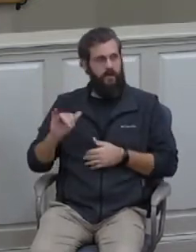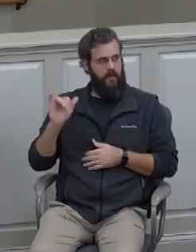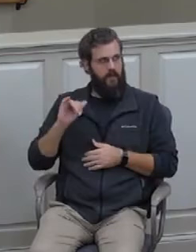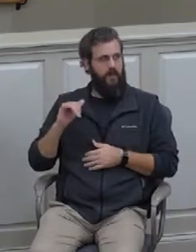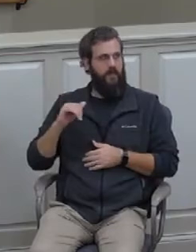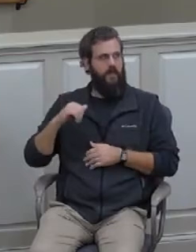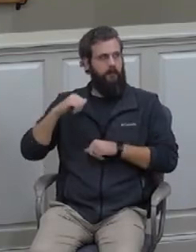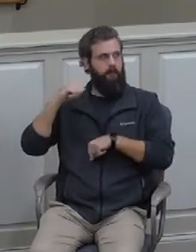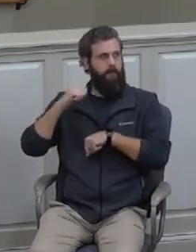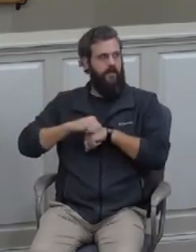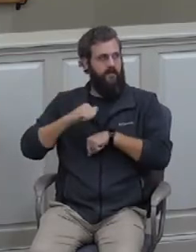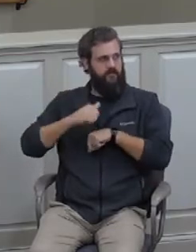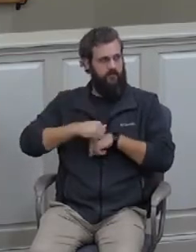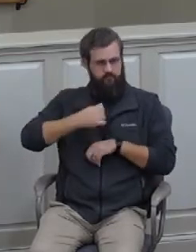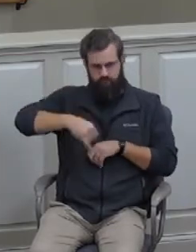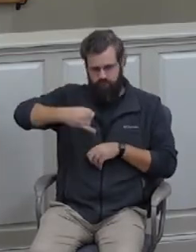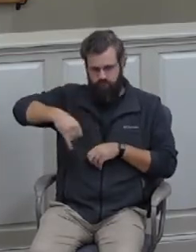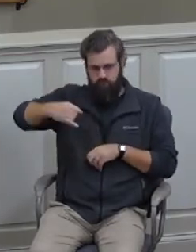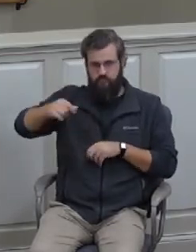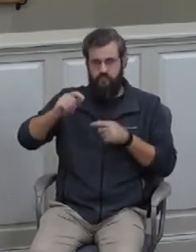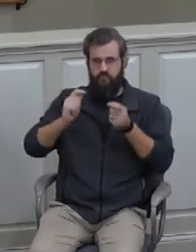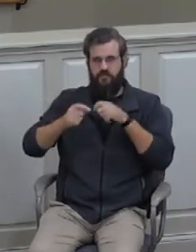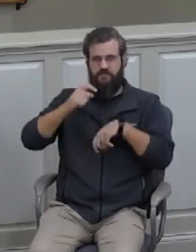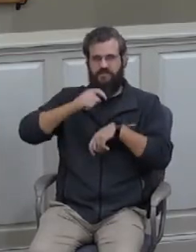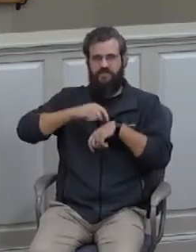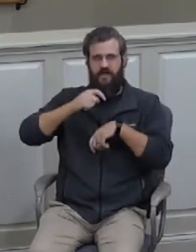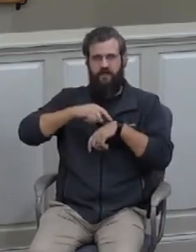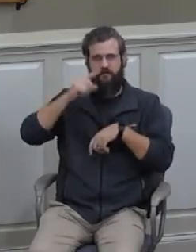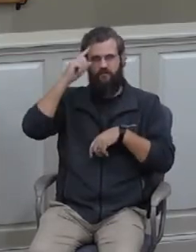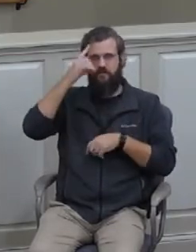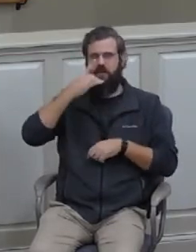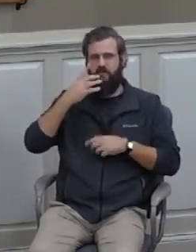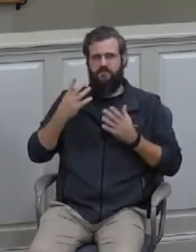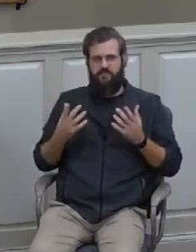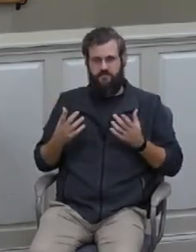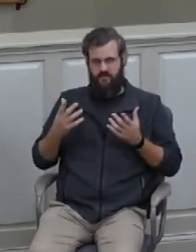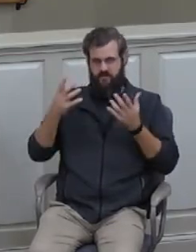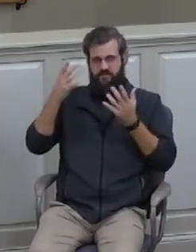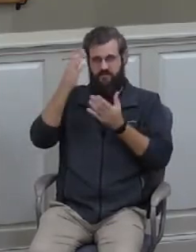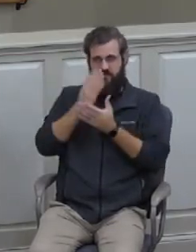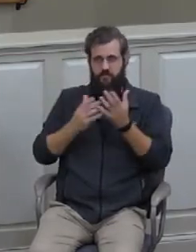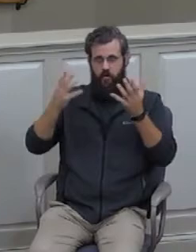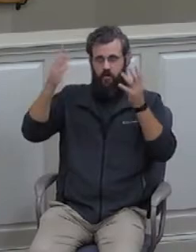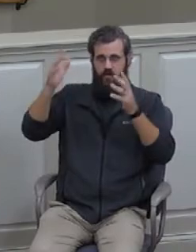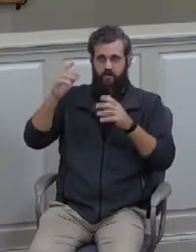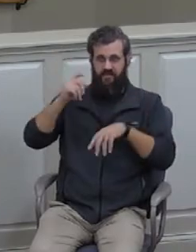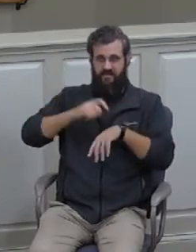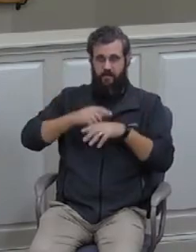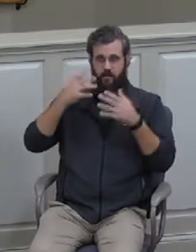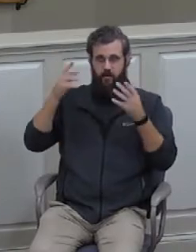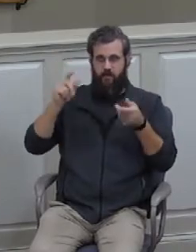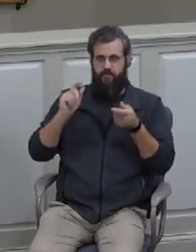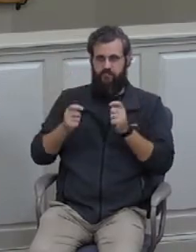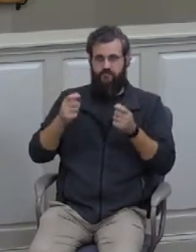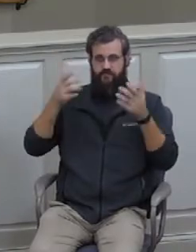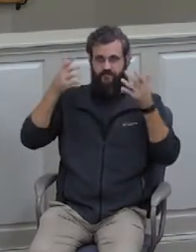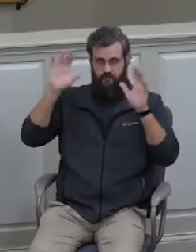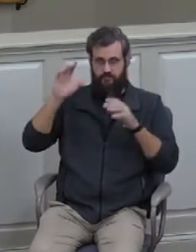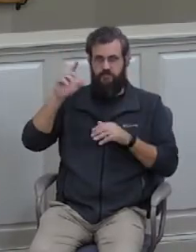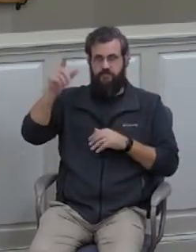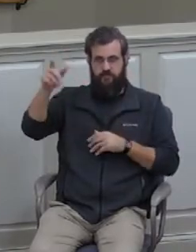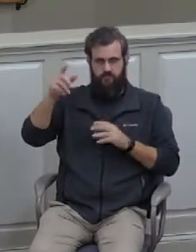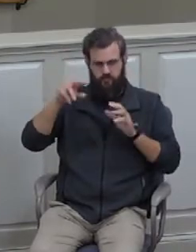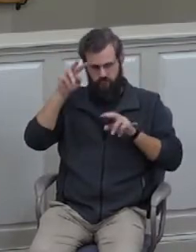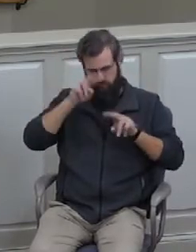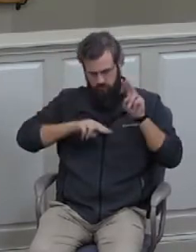pavement markings, adjusting the timing, some things of that nature. Some of them they already did. They adjusted the timing already, and then they're going to be reviewing that